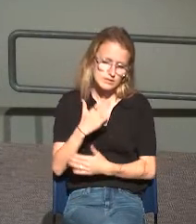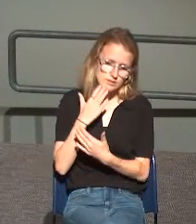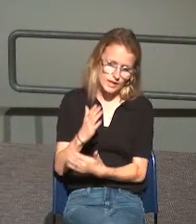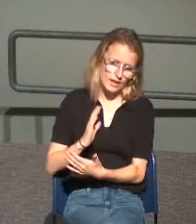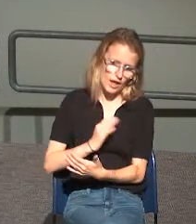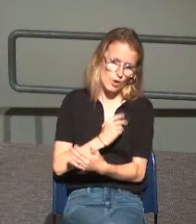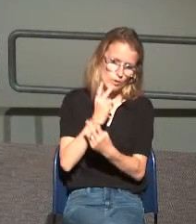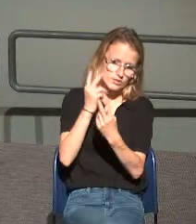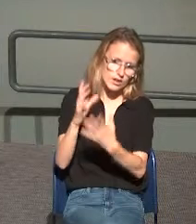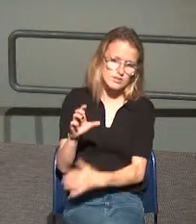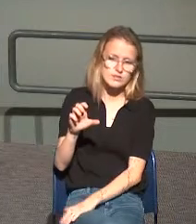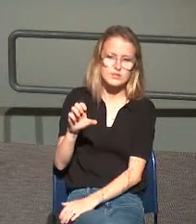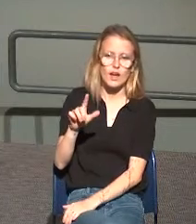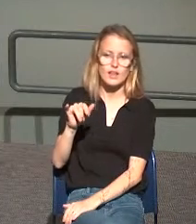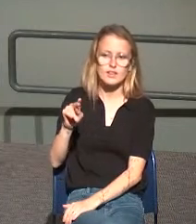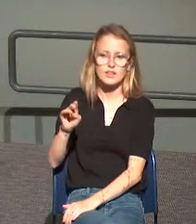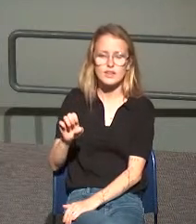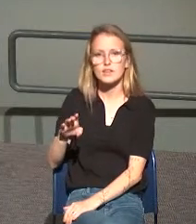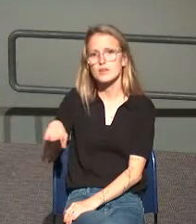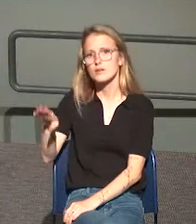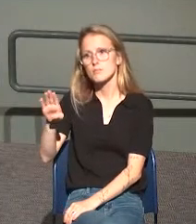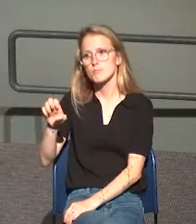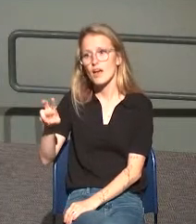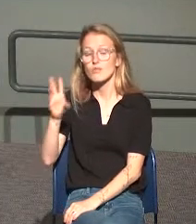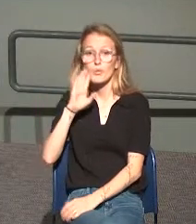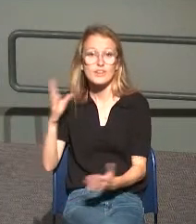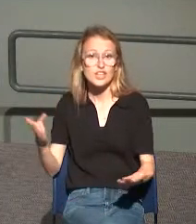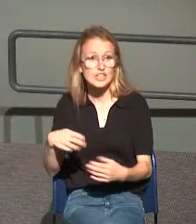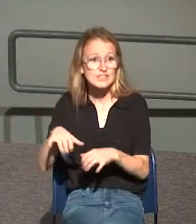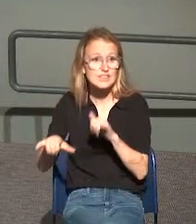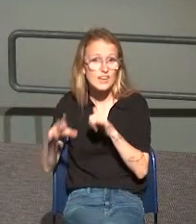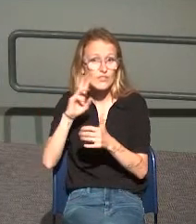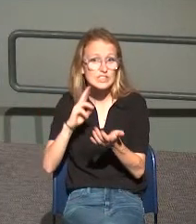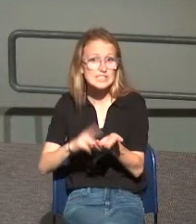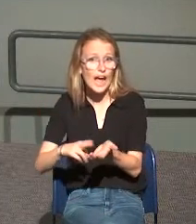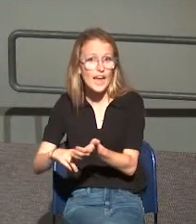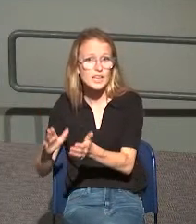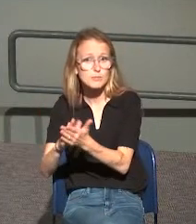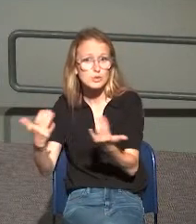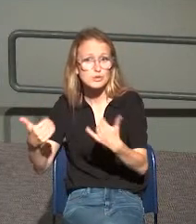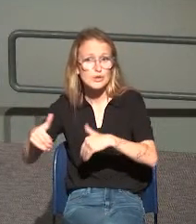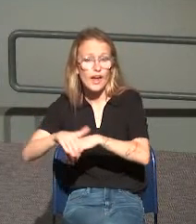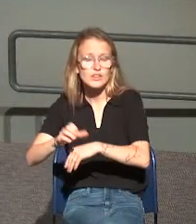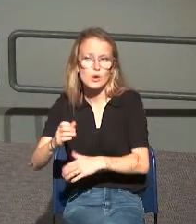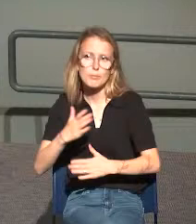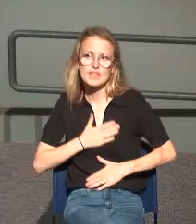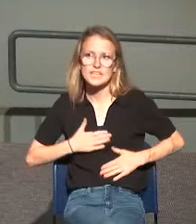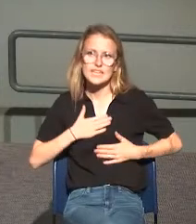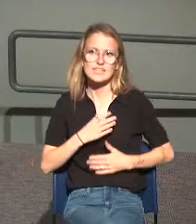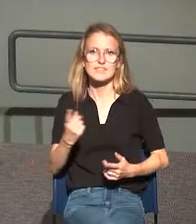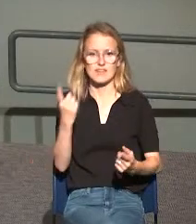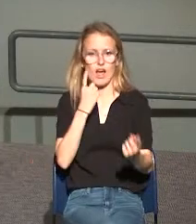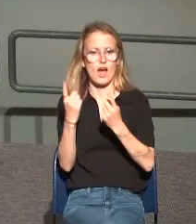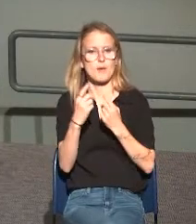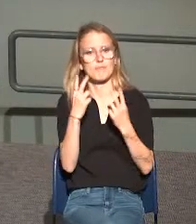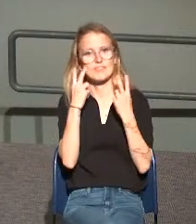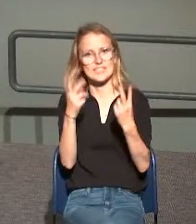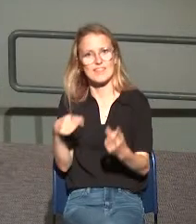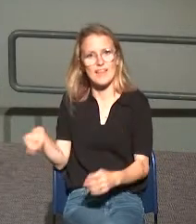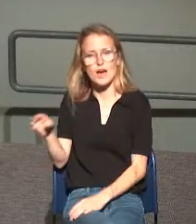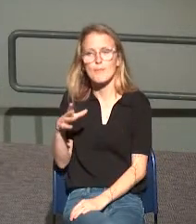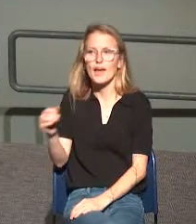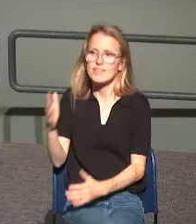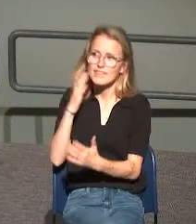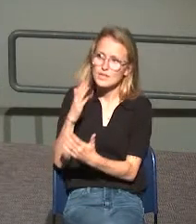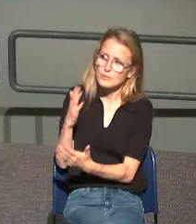guests, Eileen and Bev. They will both be here signing these books for you tonight, so please come visit them and join me in thanking them. Thank